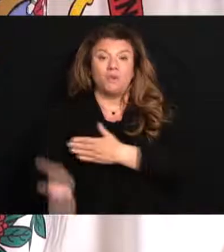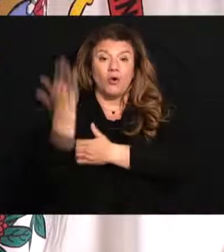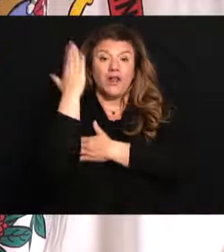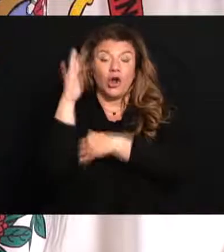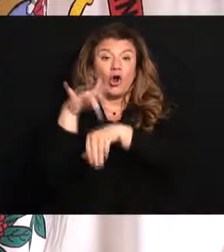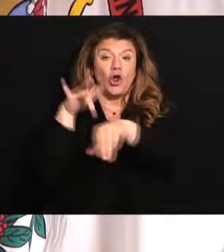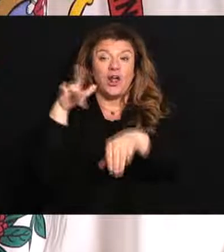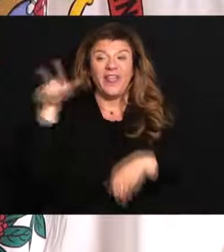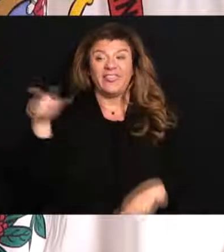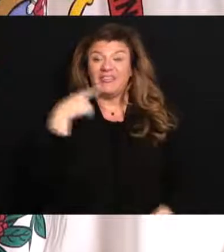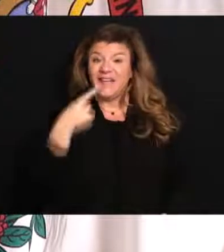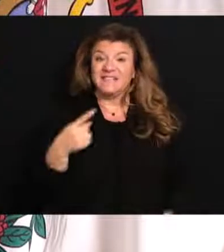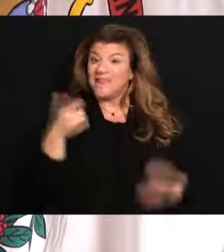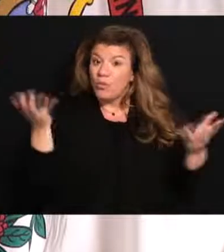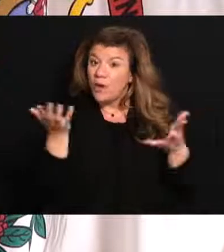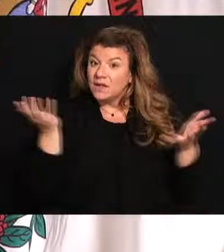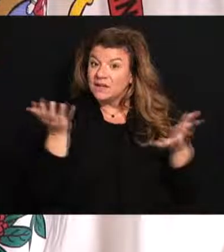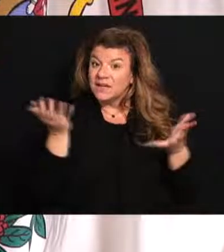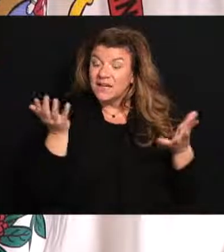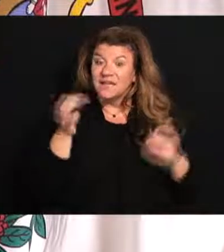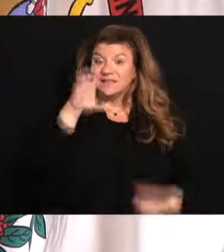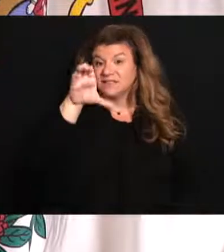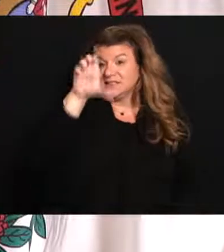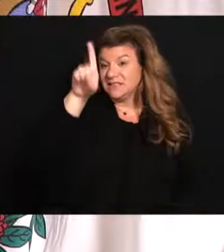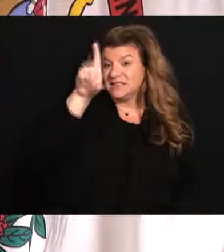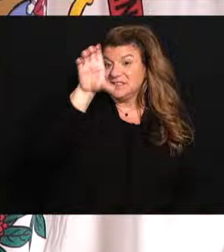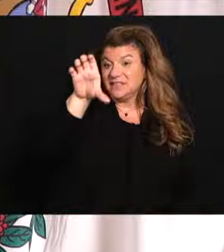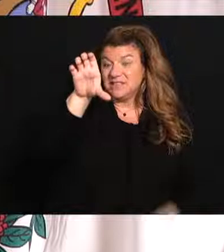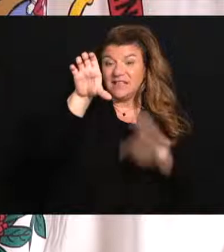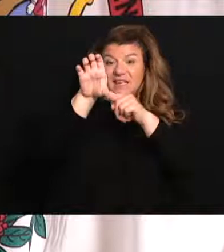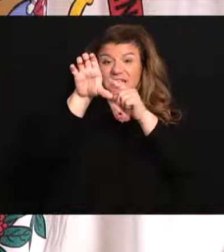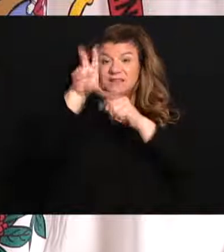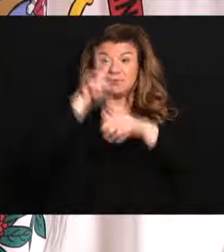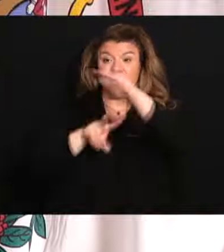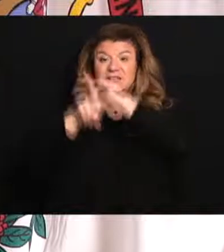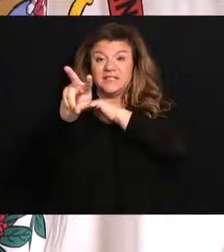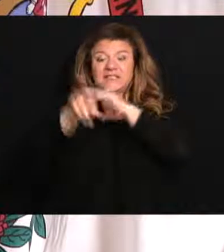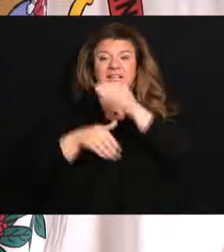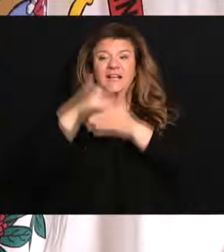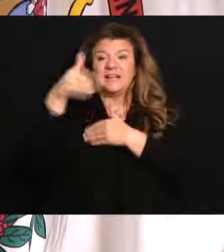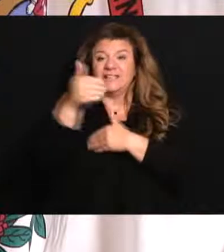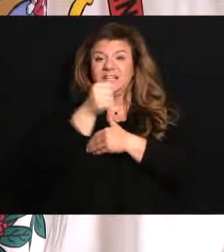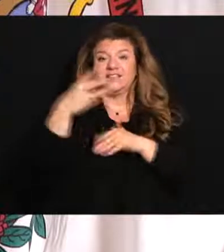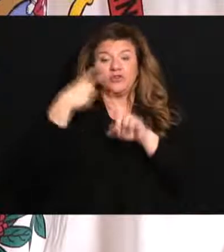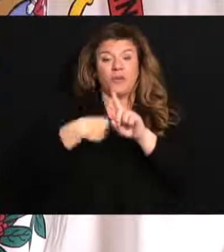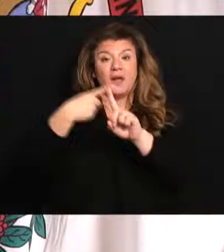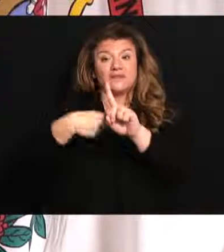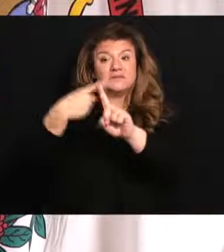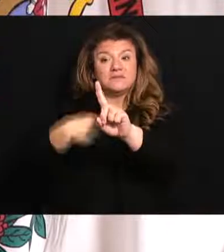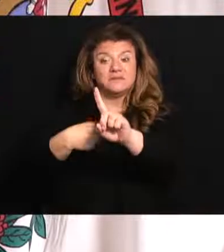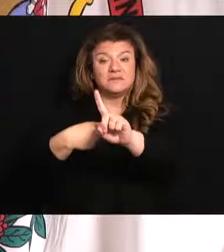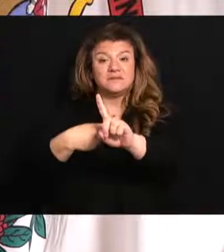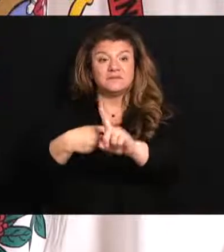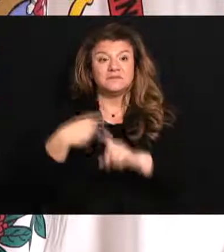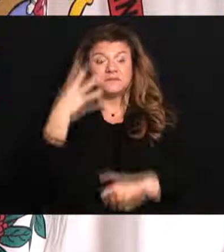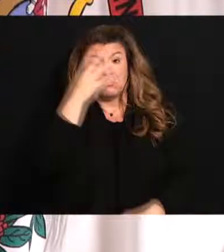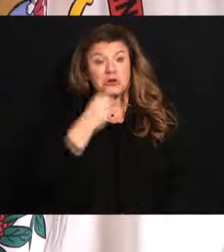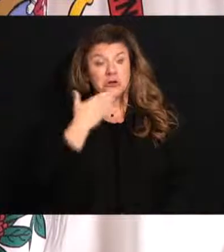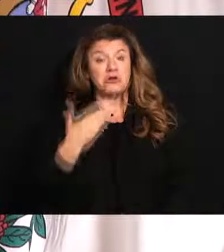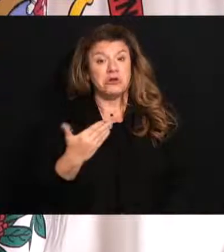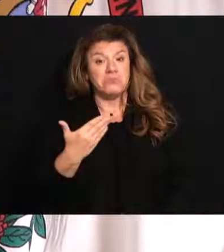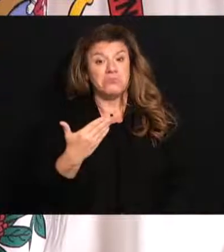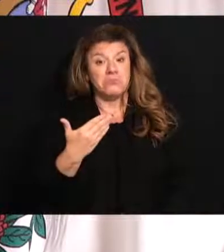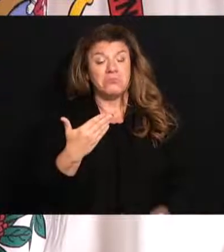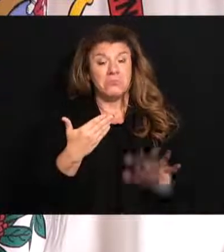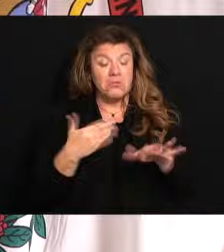and they said basically the CDC is predicting the next couple of months to be pretty good months, some